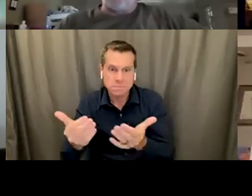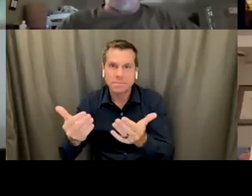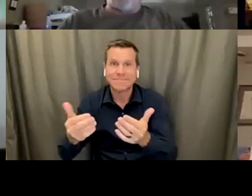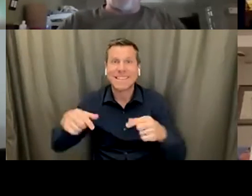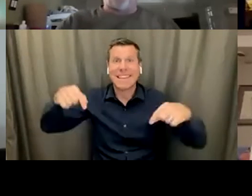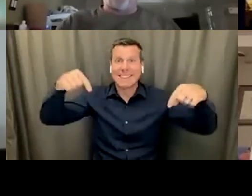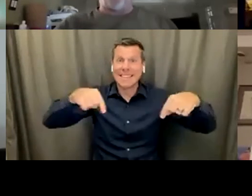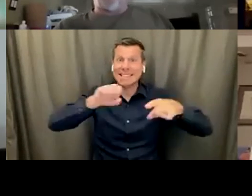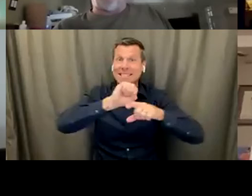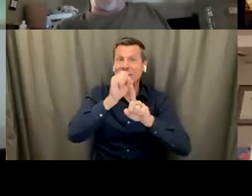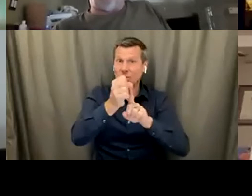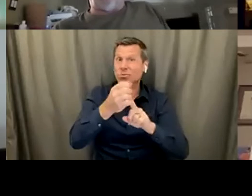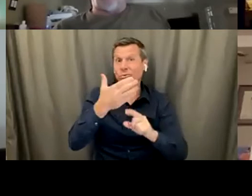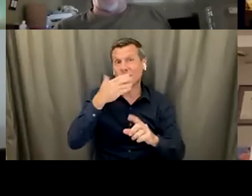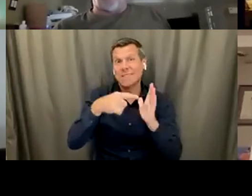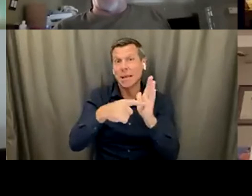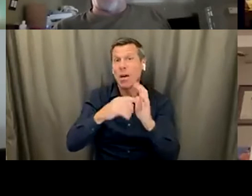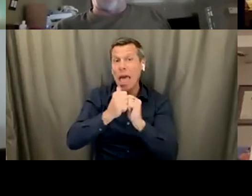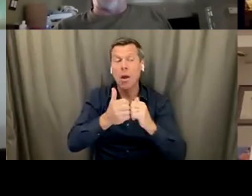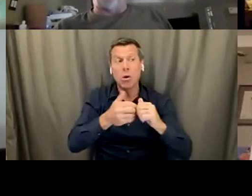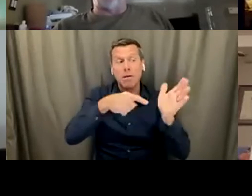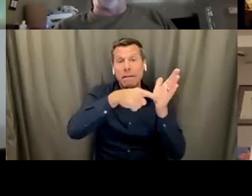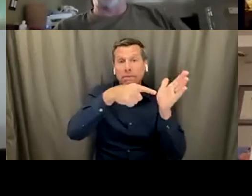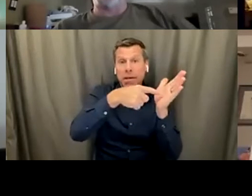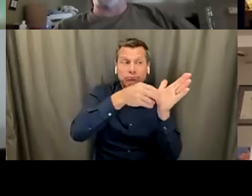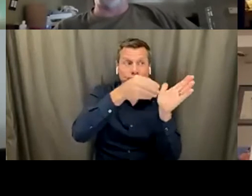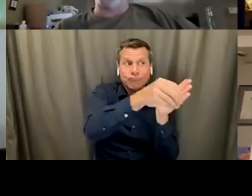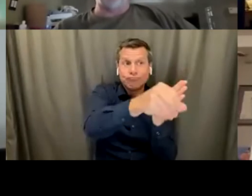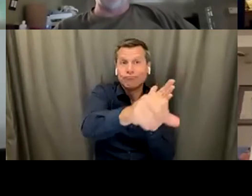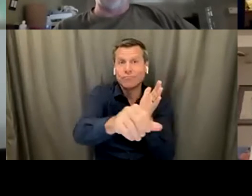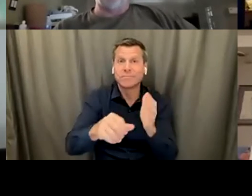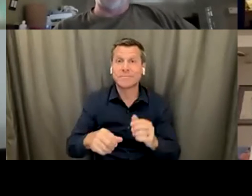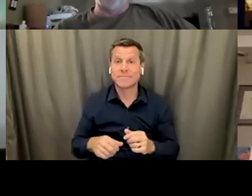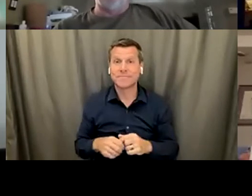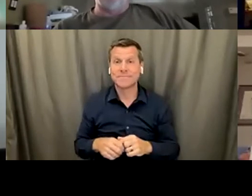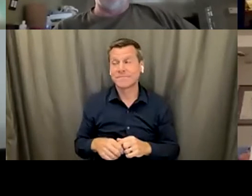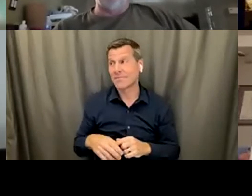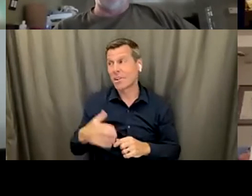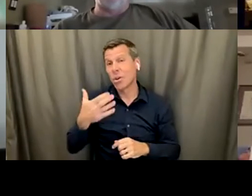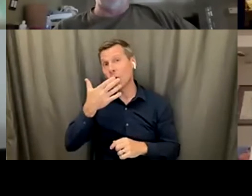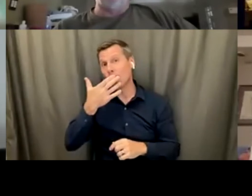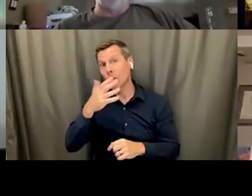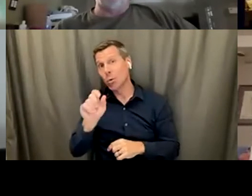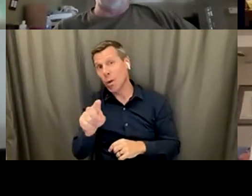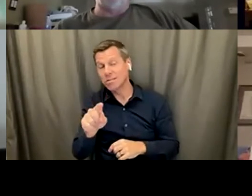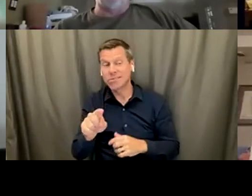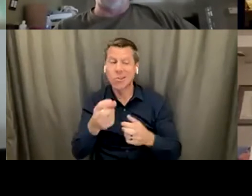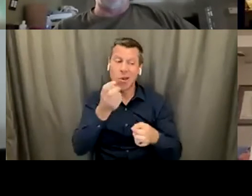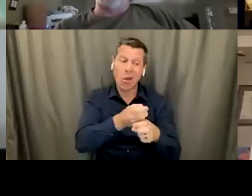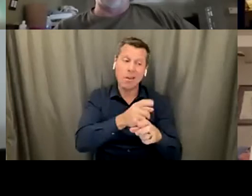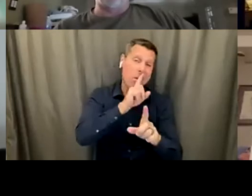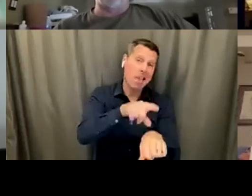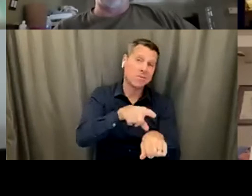that. Okay. Yeah. Thank you. Good question and hard answers. And we don't have all the answers, and we're going to